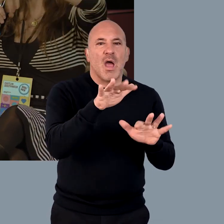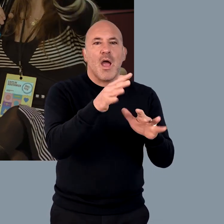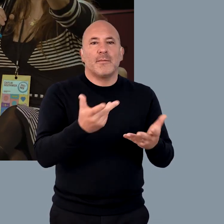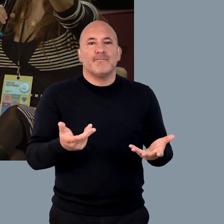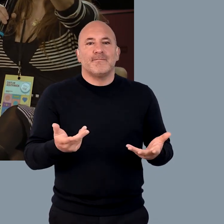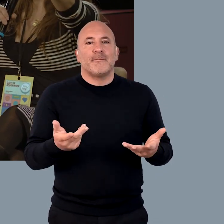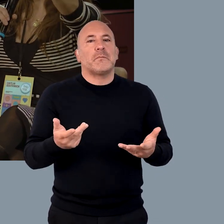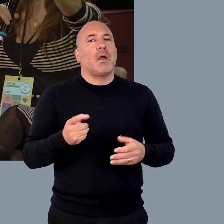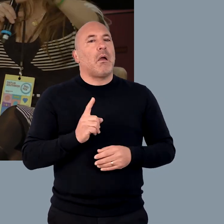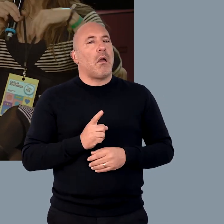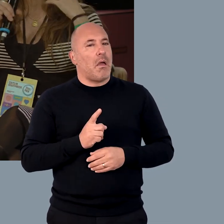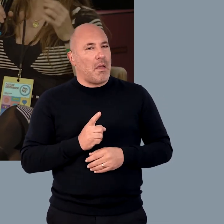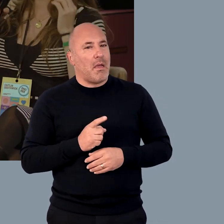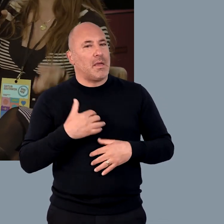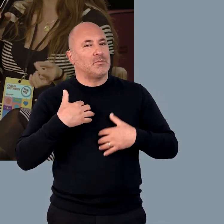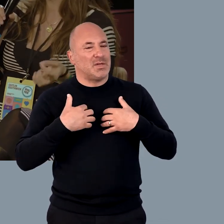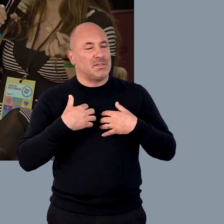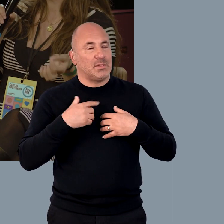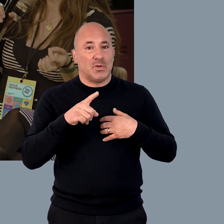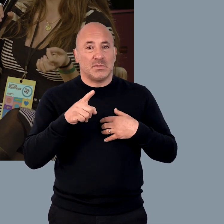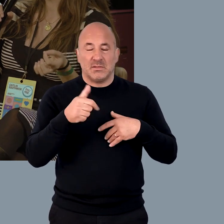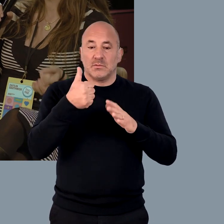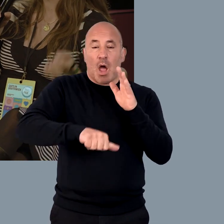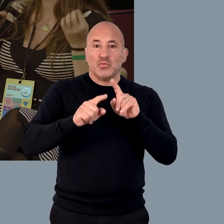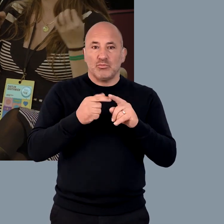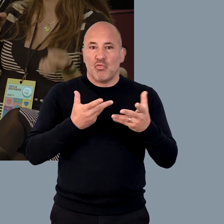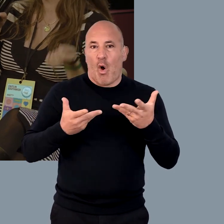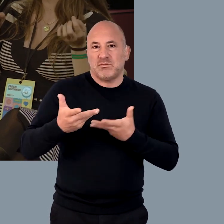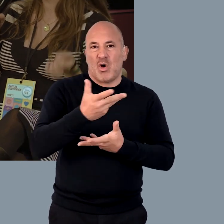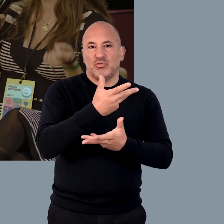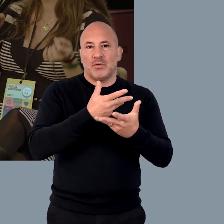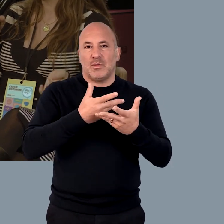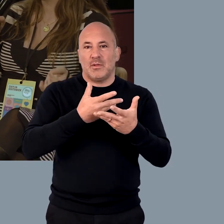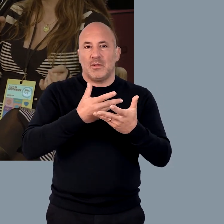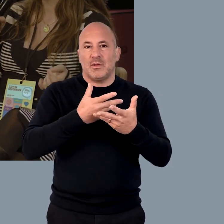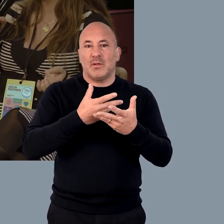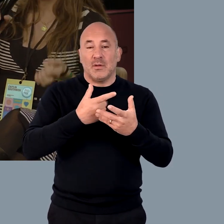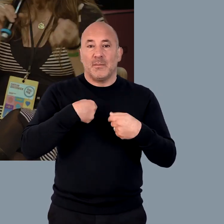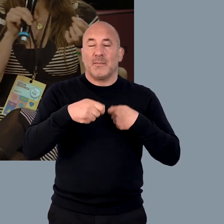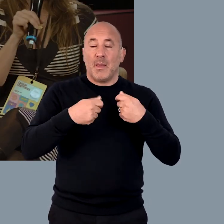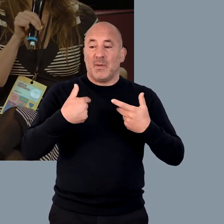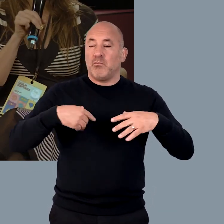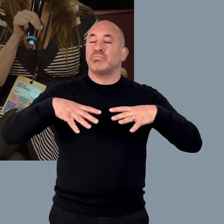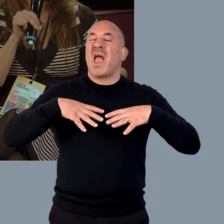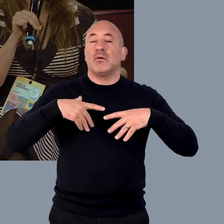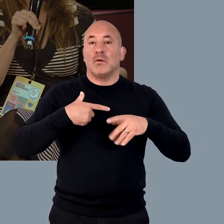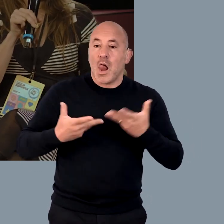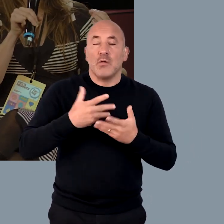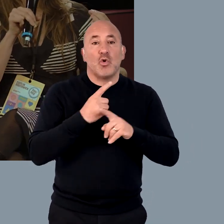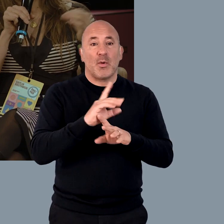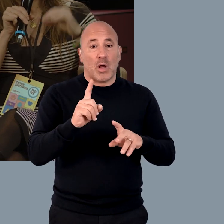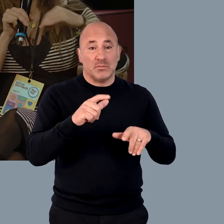they were not convenient and there. But then what was so interesting about this is it sparked a conversation. And before I know